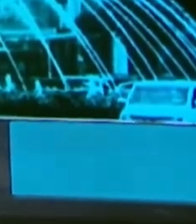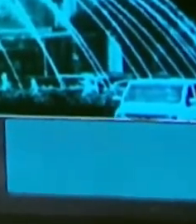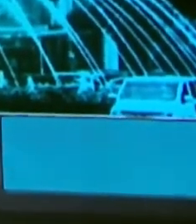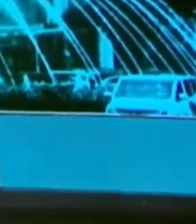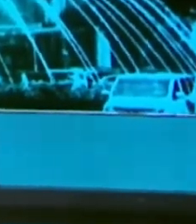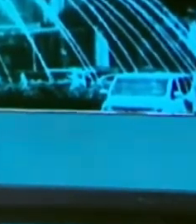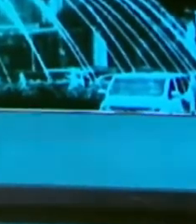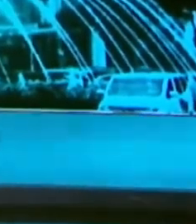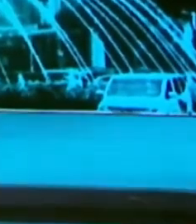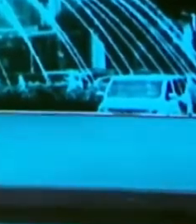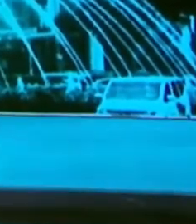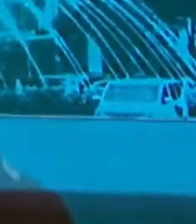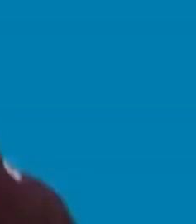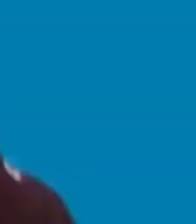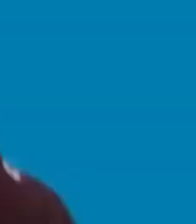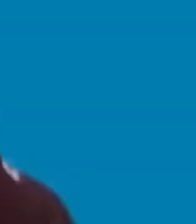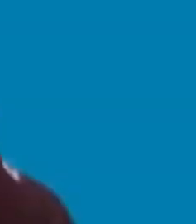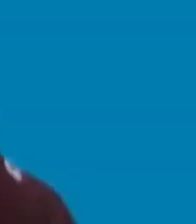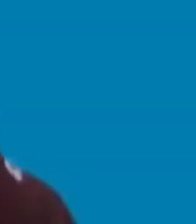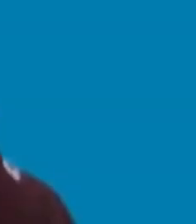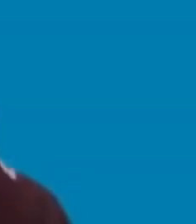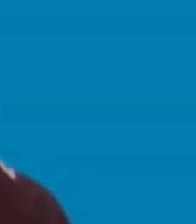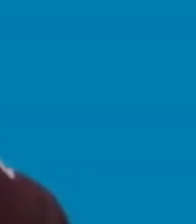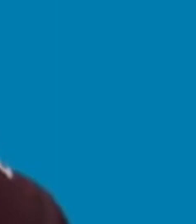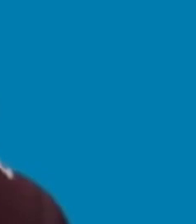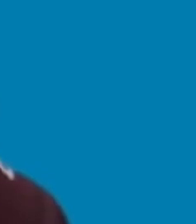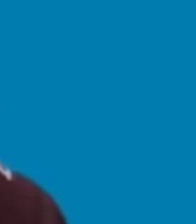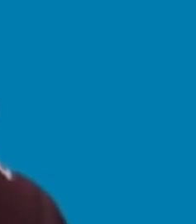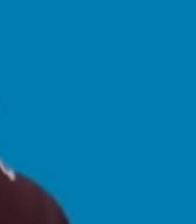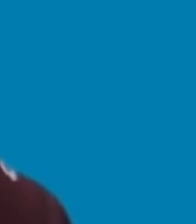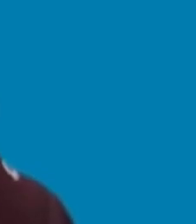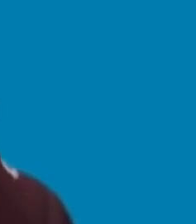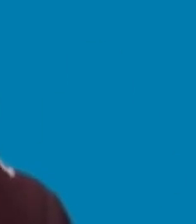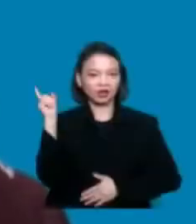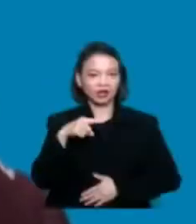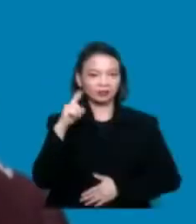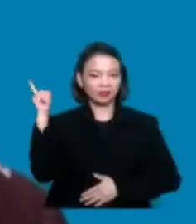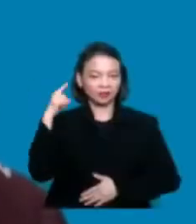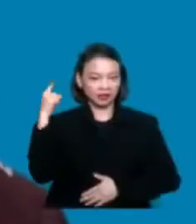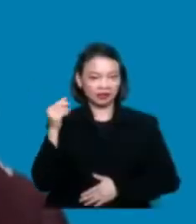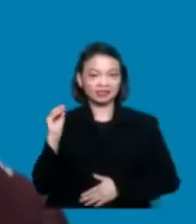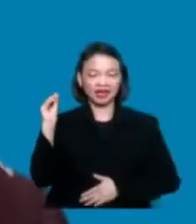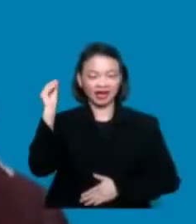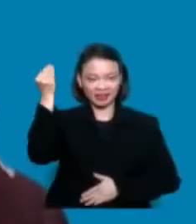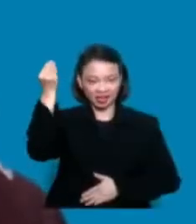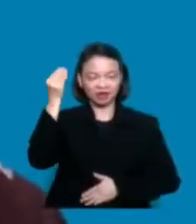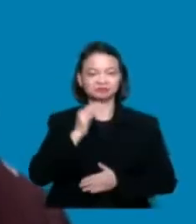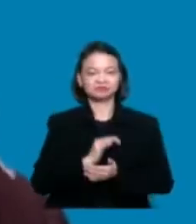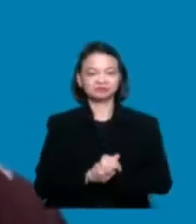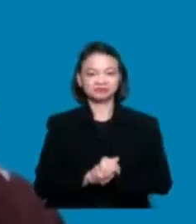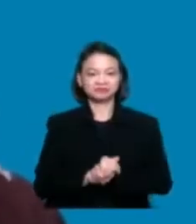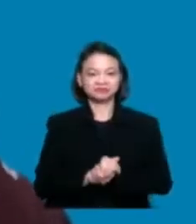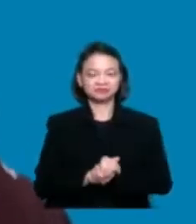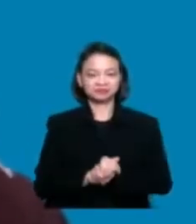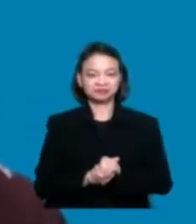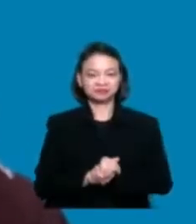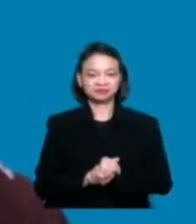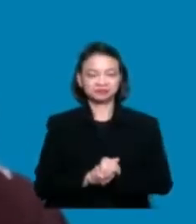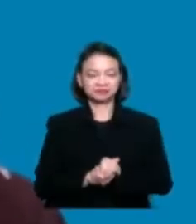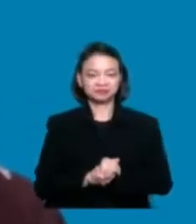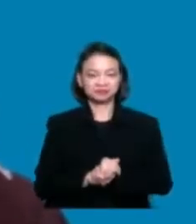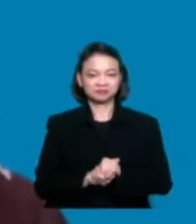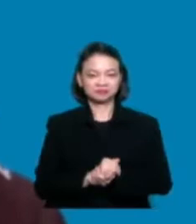Djoko from the Jakarta government and Professor Pandu Riono. Let me pull my slides